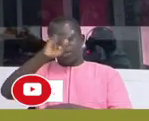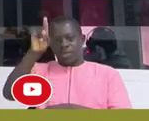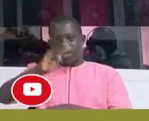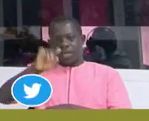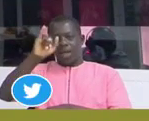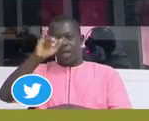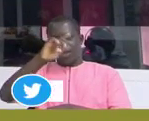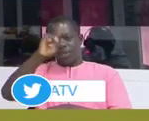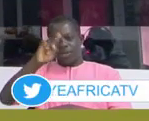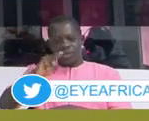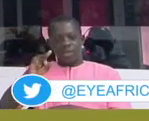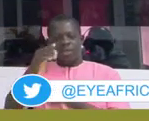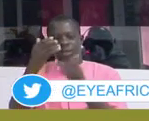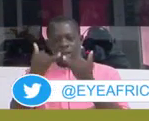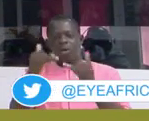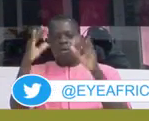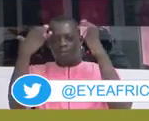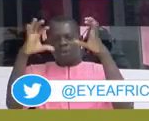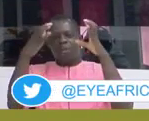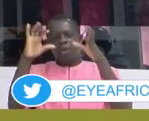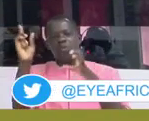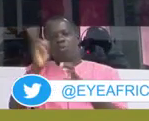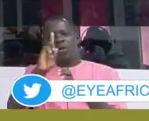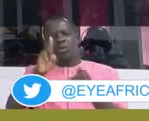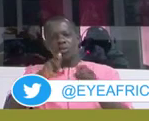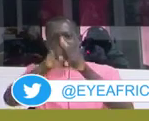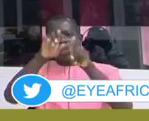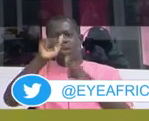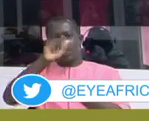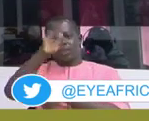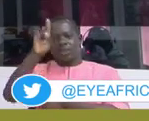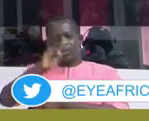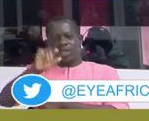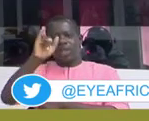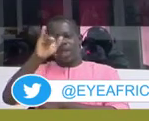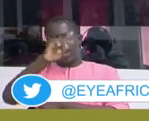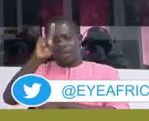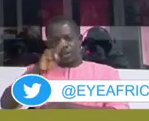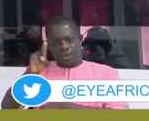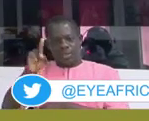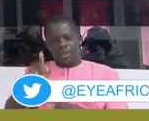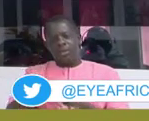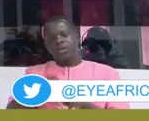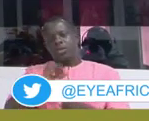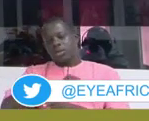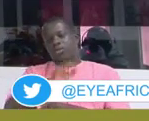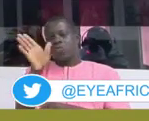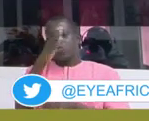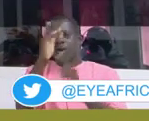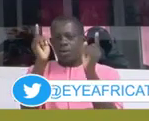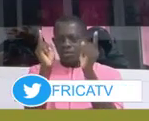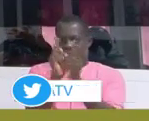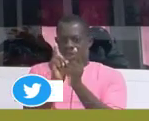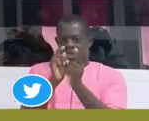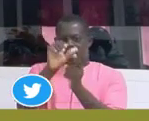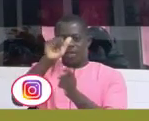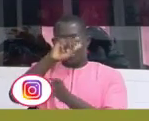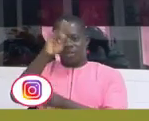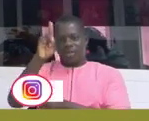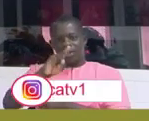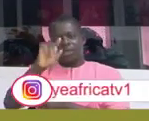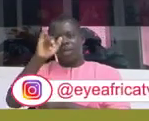was which is and what was the problem with we went